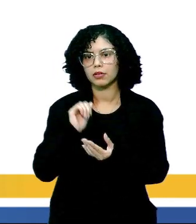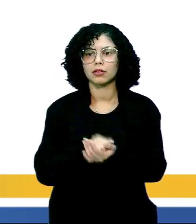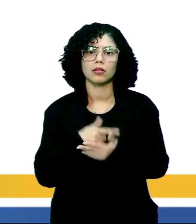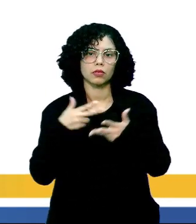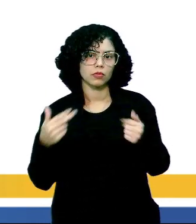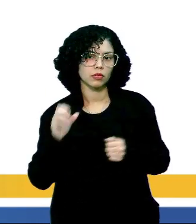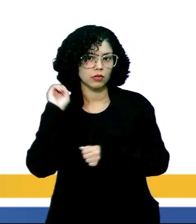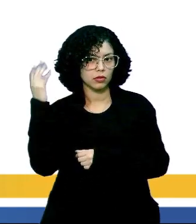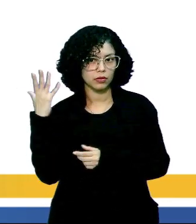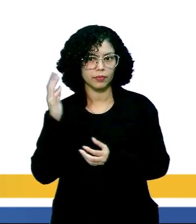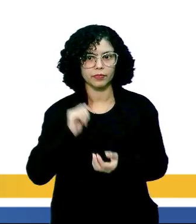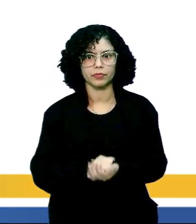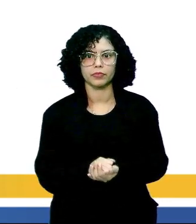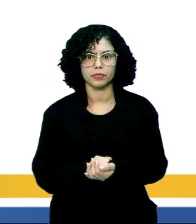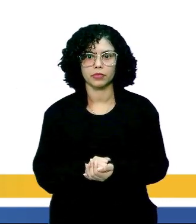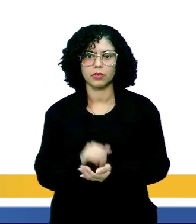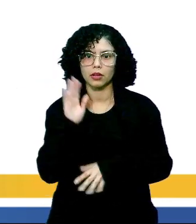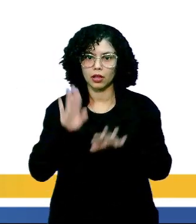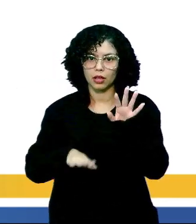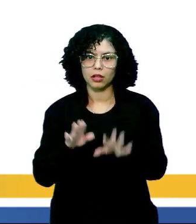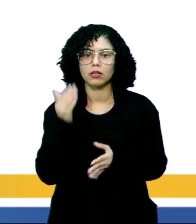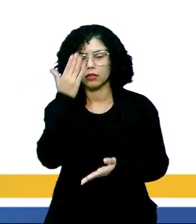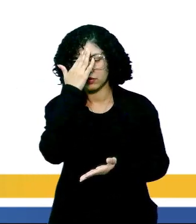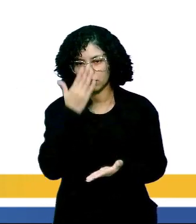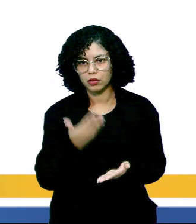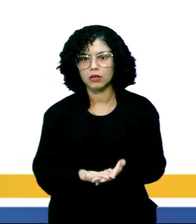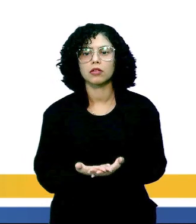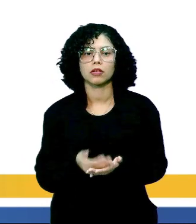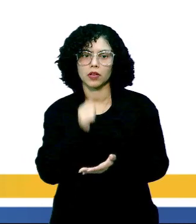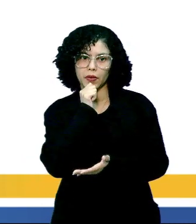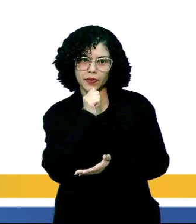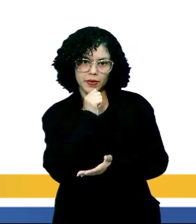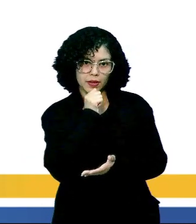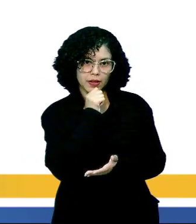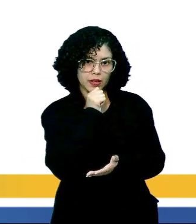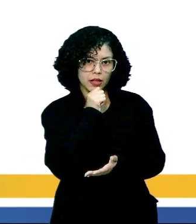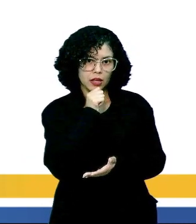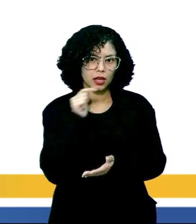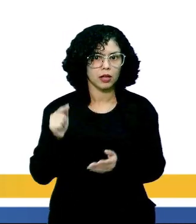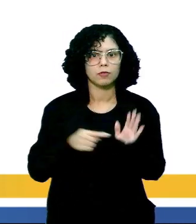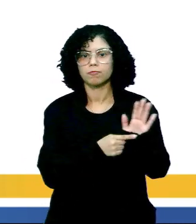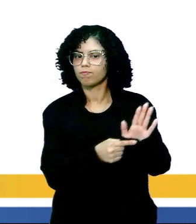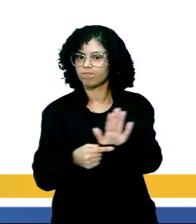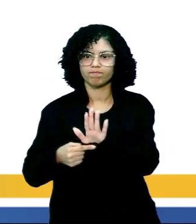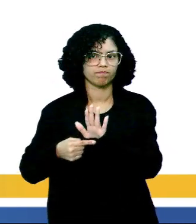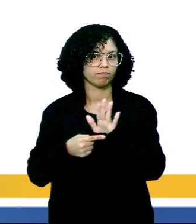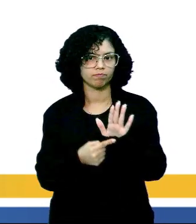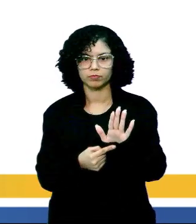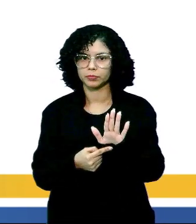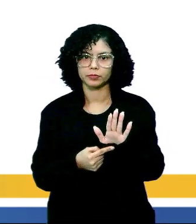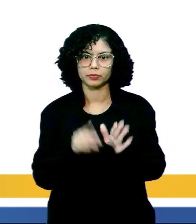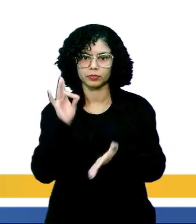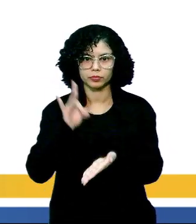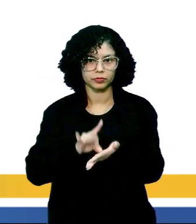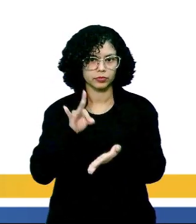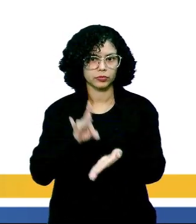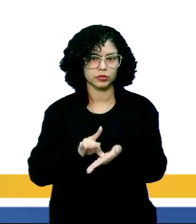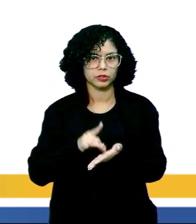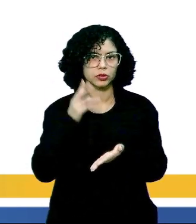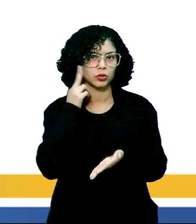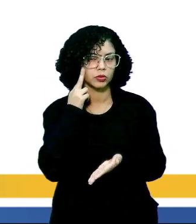on MySpace. He is a young man of great character, and this does not represent his